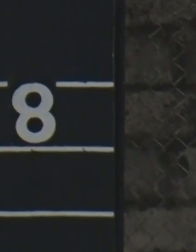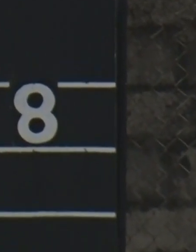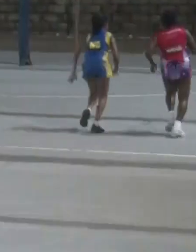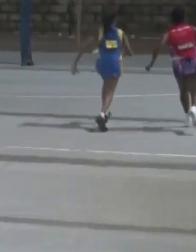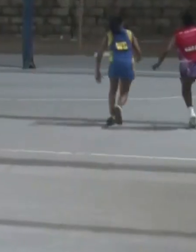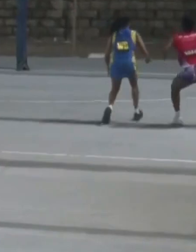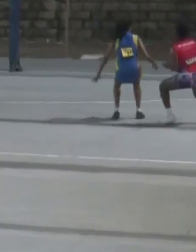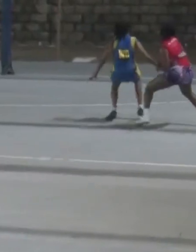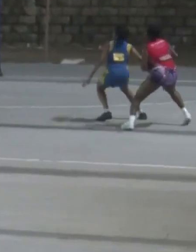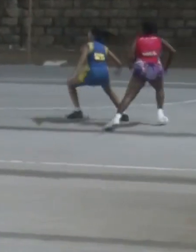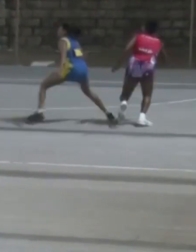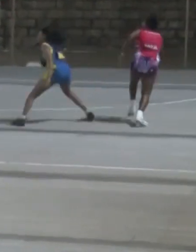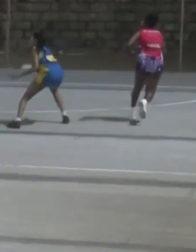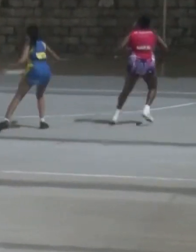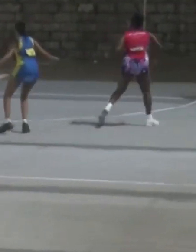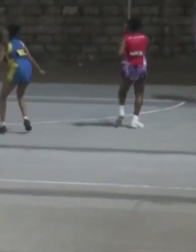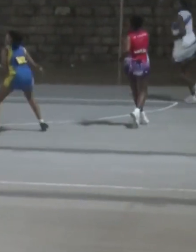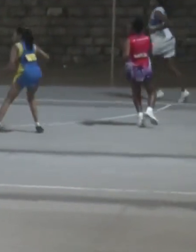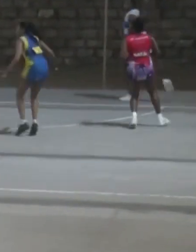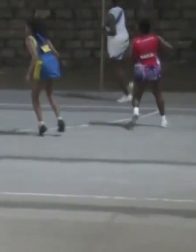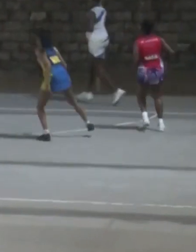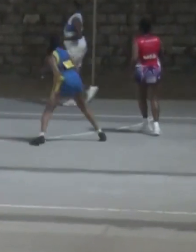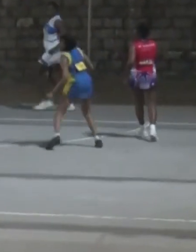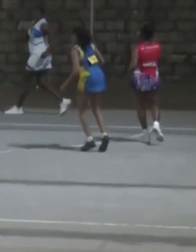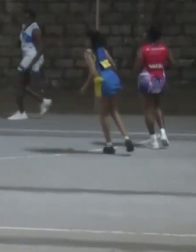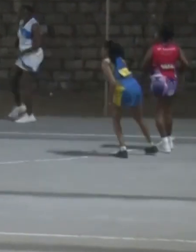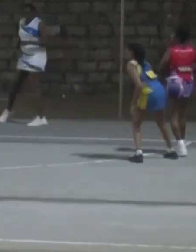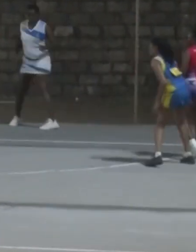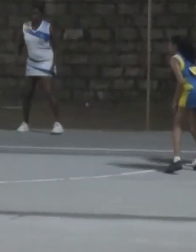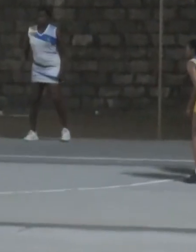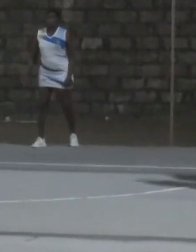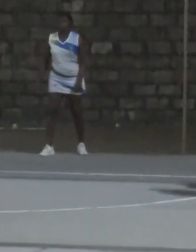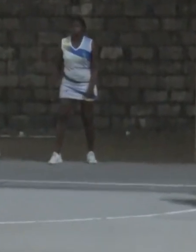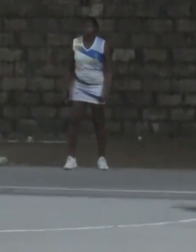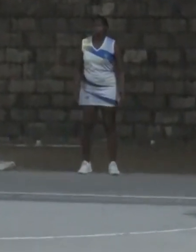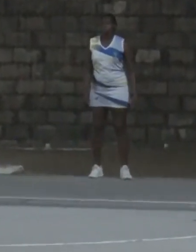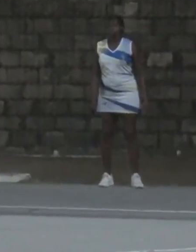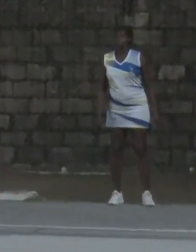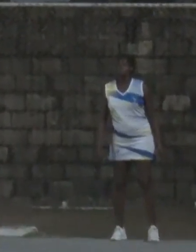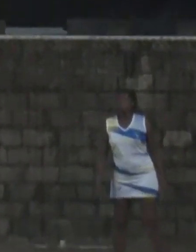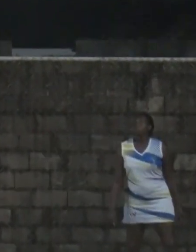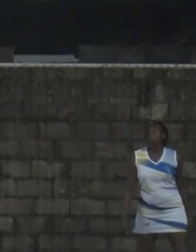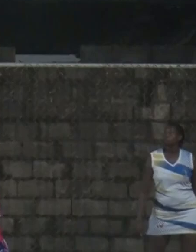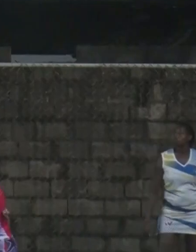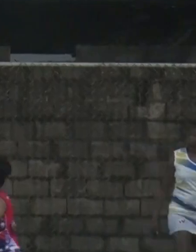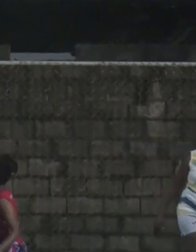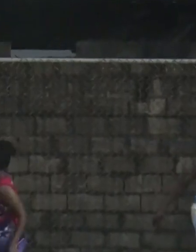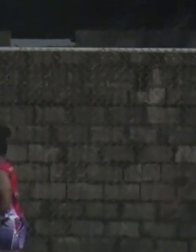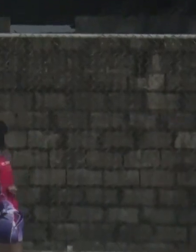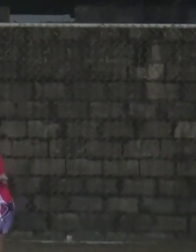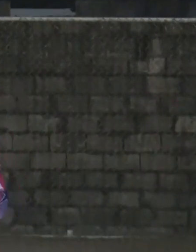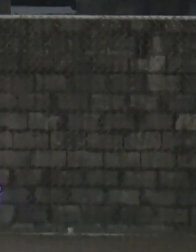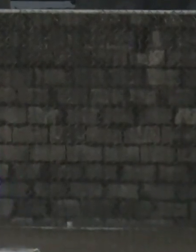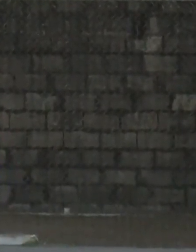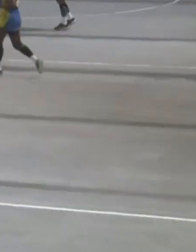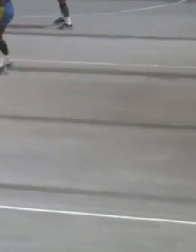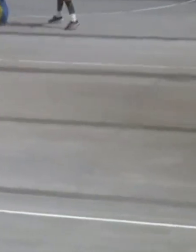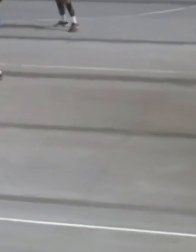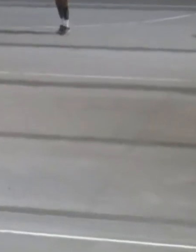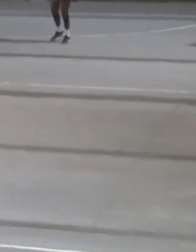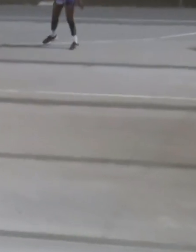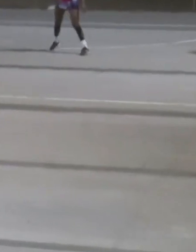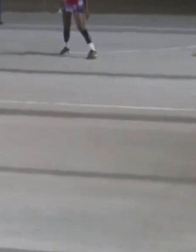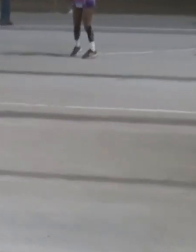end of the first quarter. Nevertheless, goal shoot Jada Smith was doing her thing and gets the shot to go.